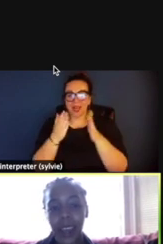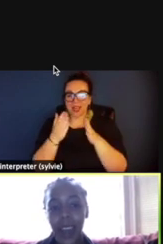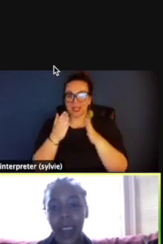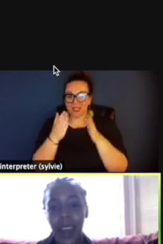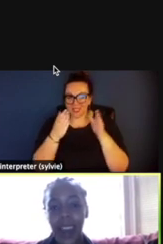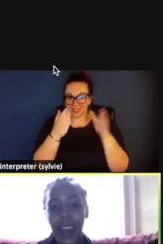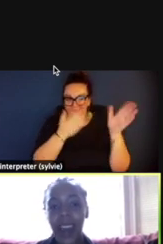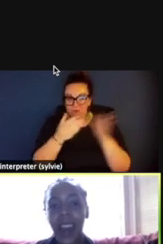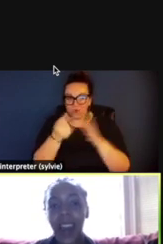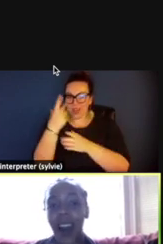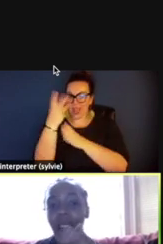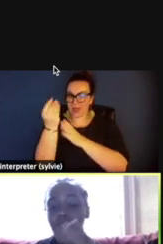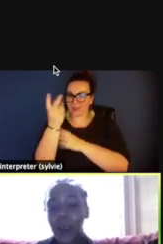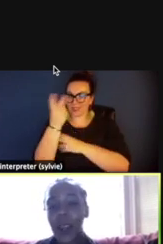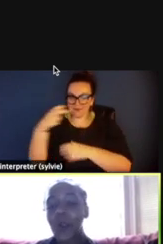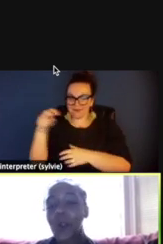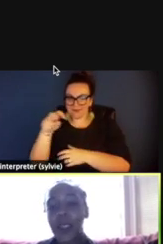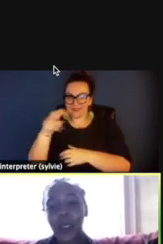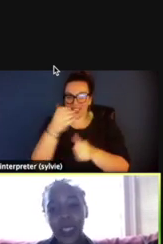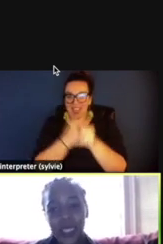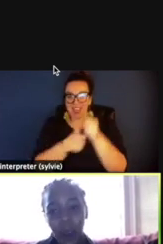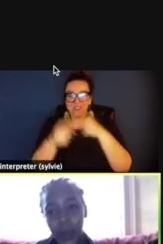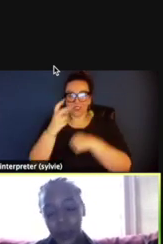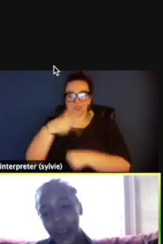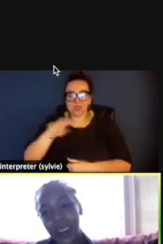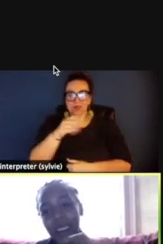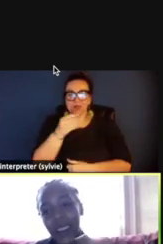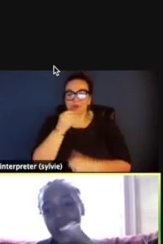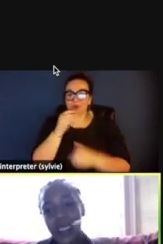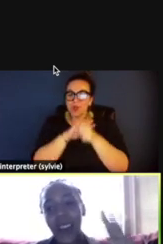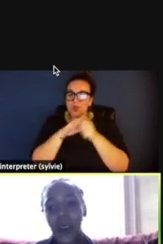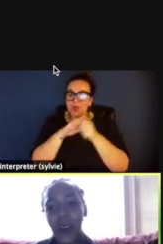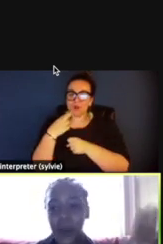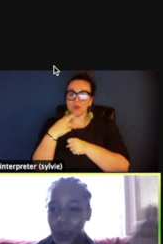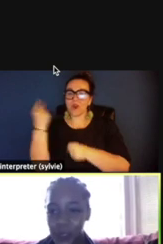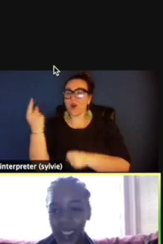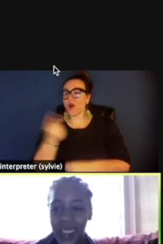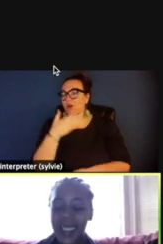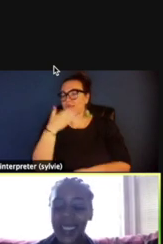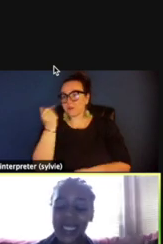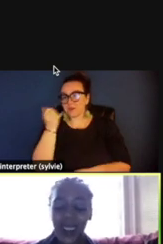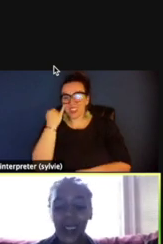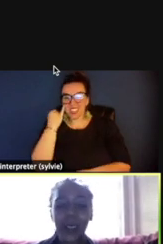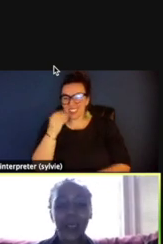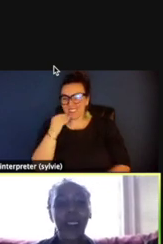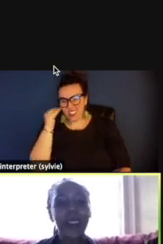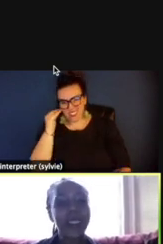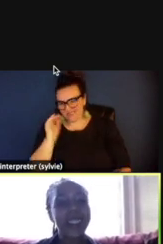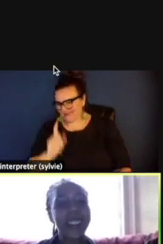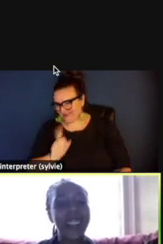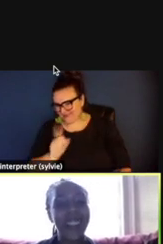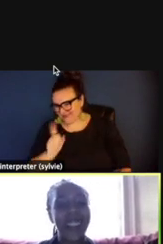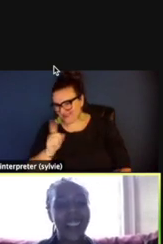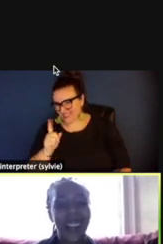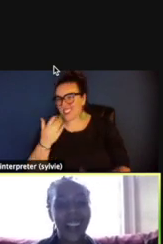I take. And food at local restaurants is always better. If it's at home, don't try it. Try to go somewhere